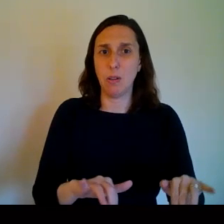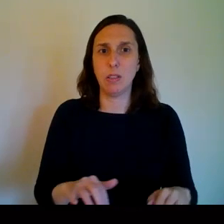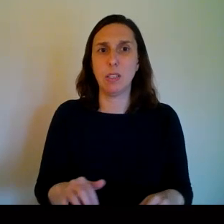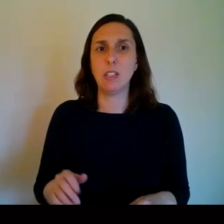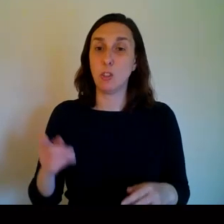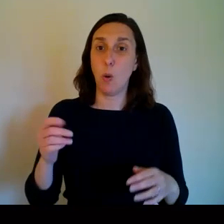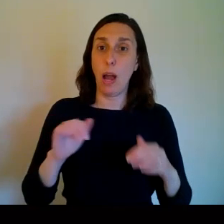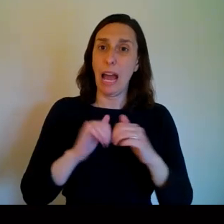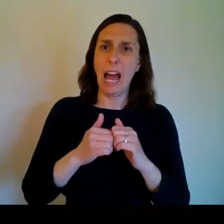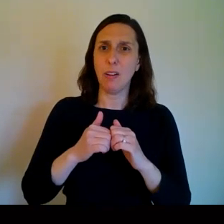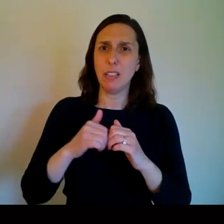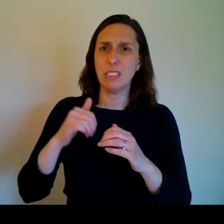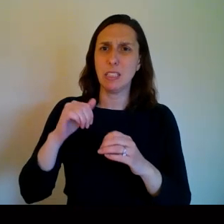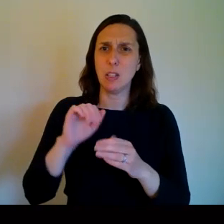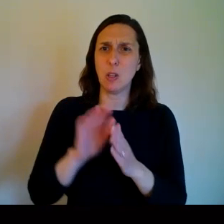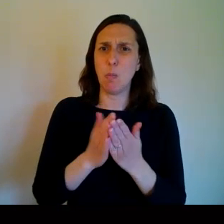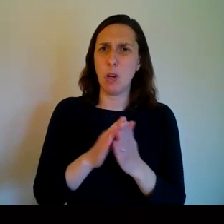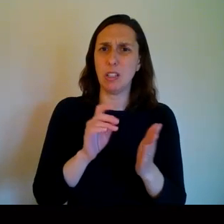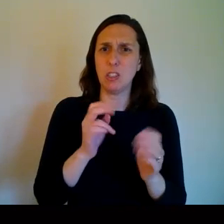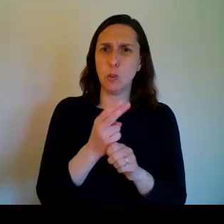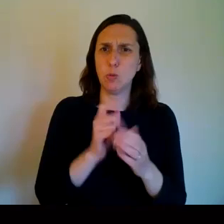so they put them in big parentheses